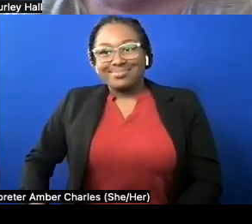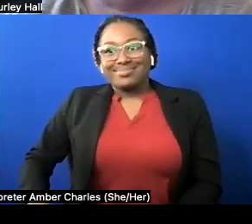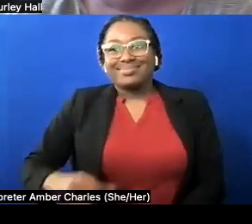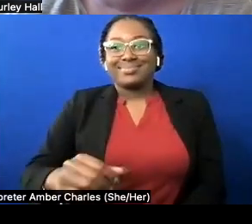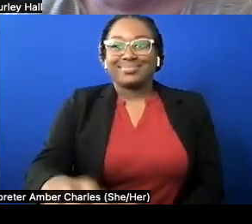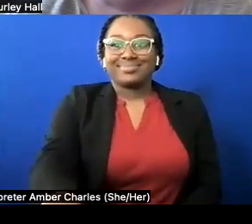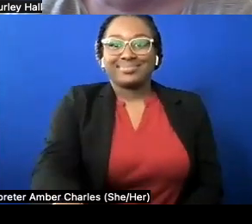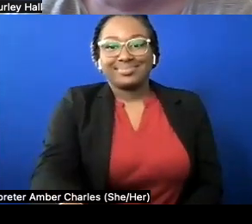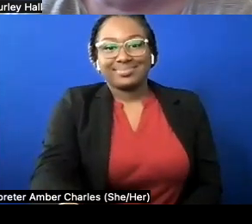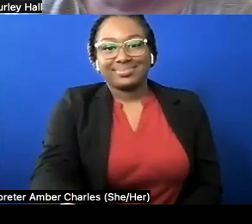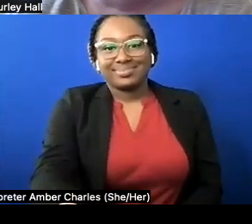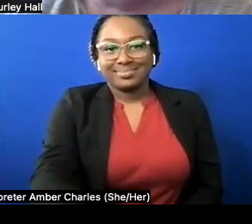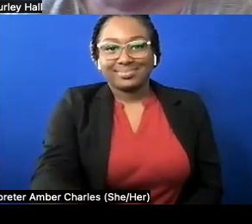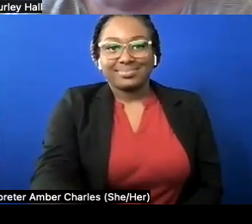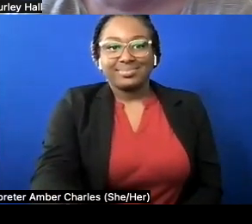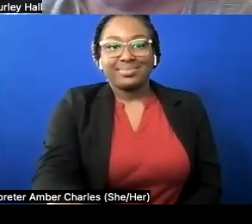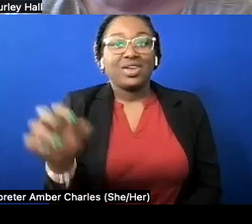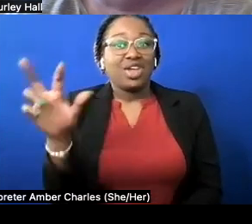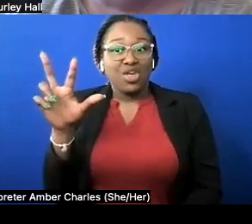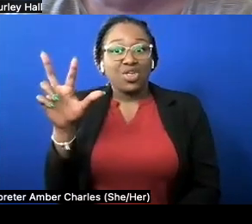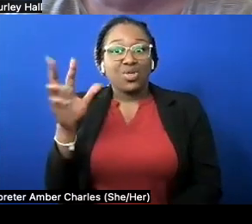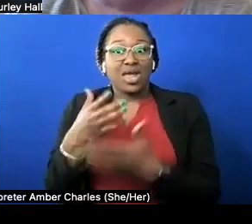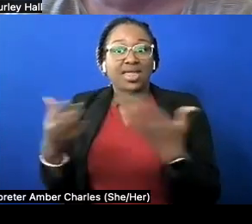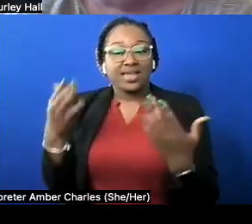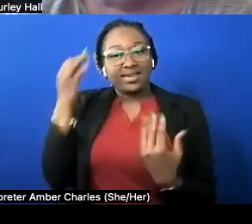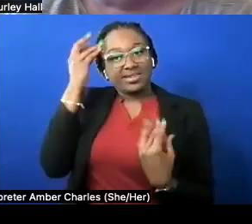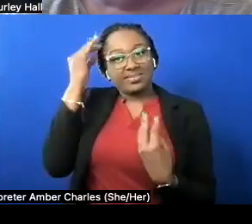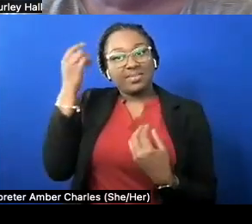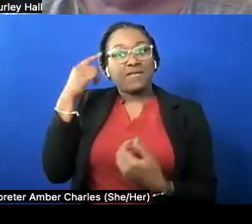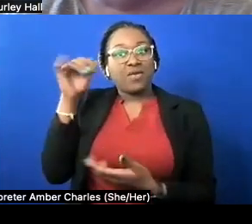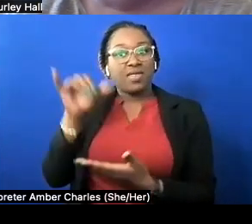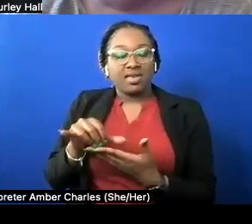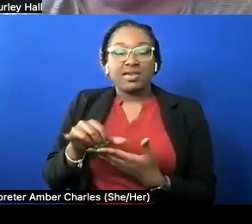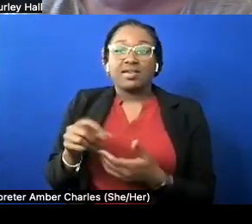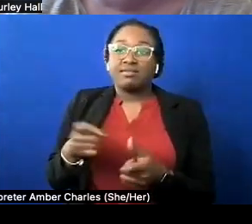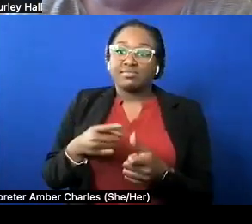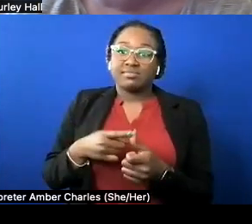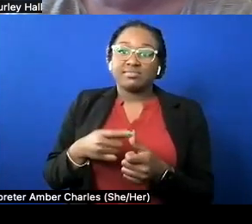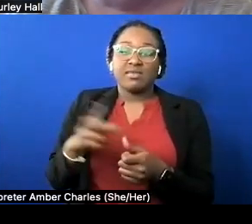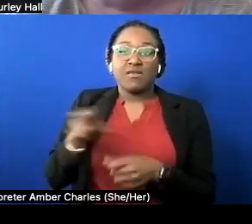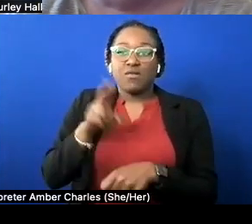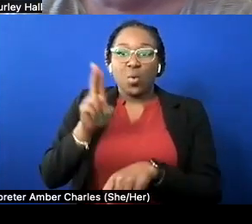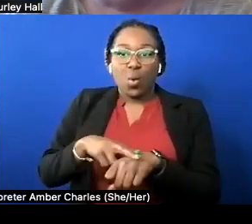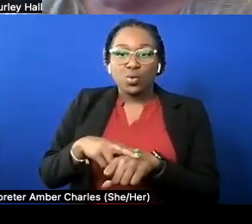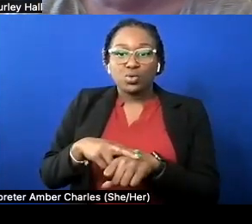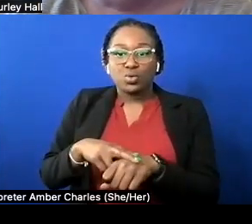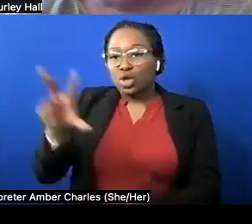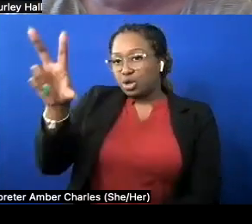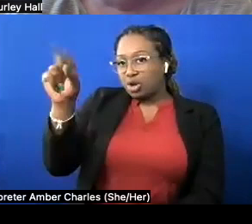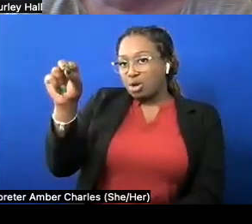so three things come to mind for me. One, the first, of course, is that no is a full